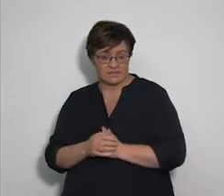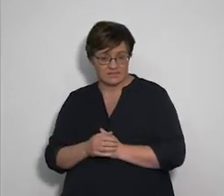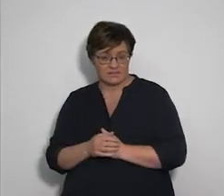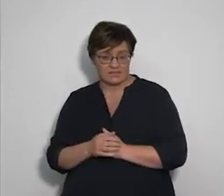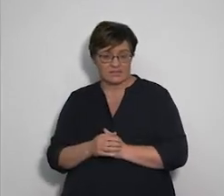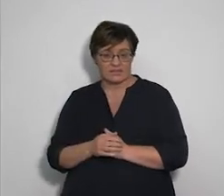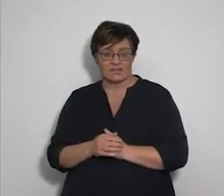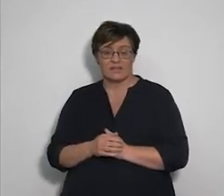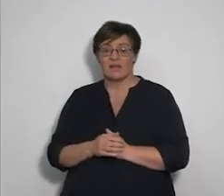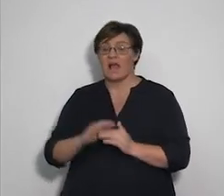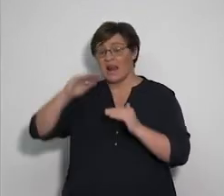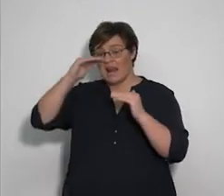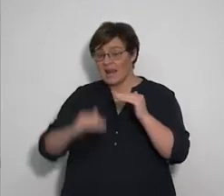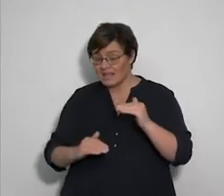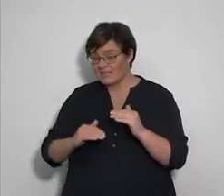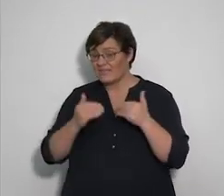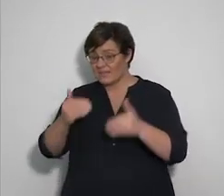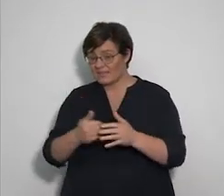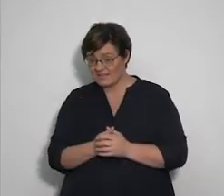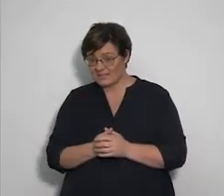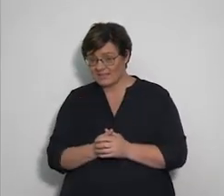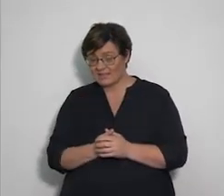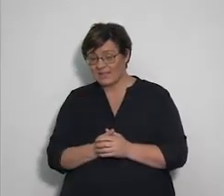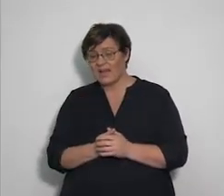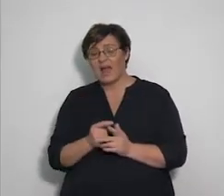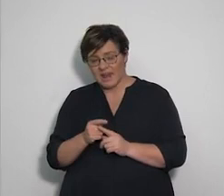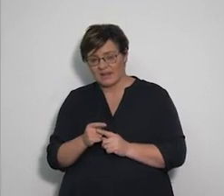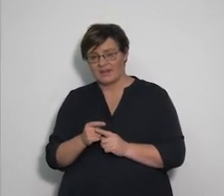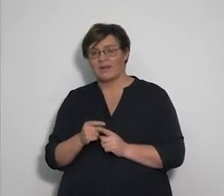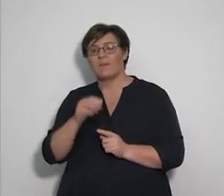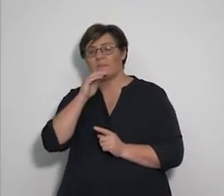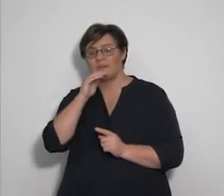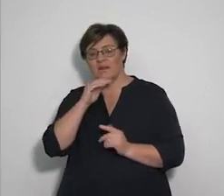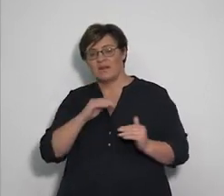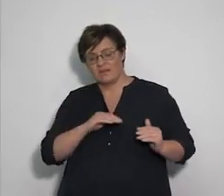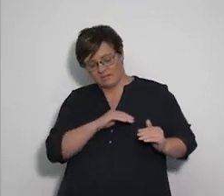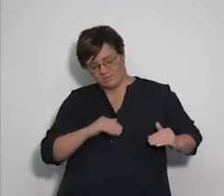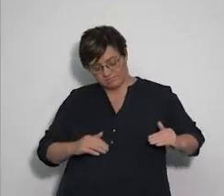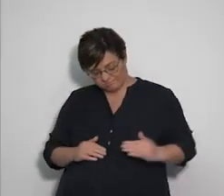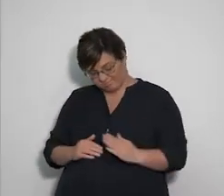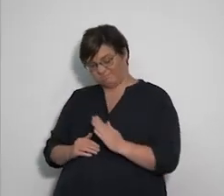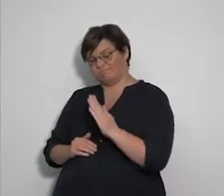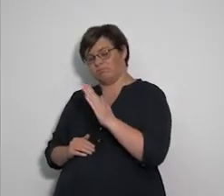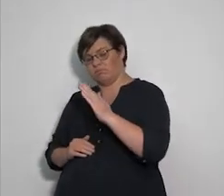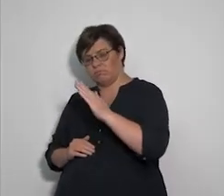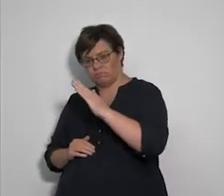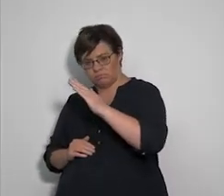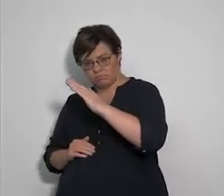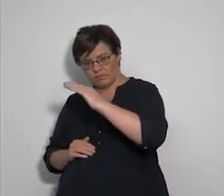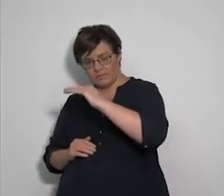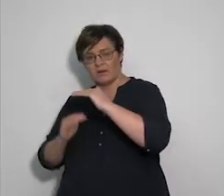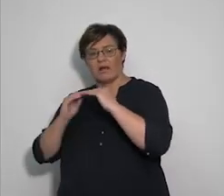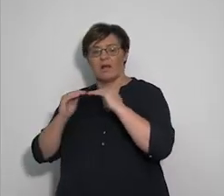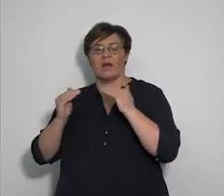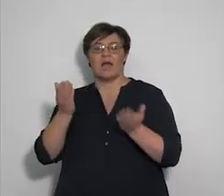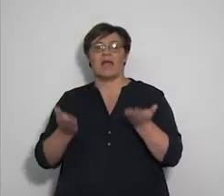acceleration phase, a deceleration phase, and we're seeing some kind of stabilization